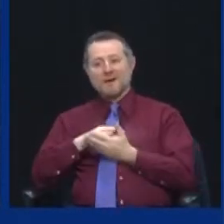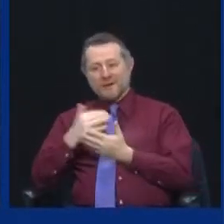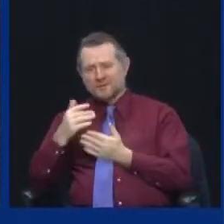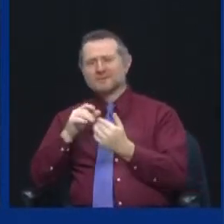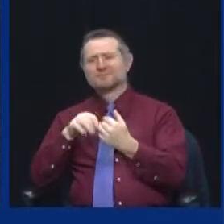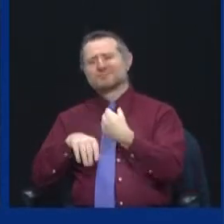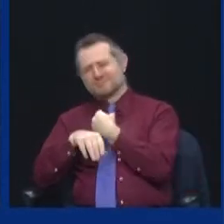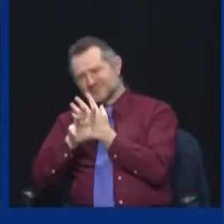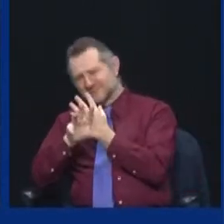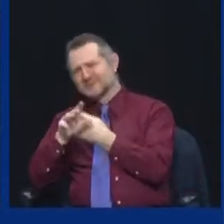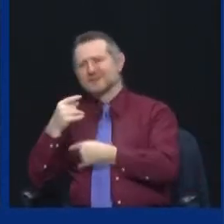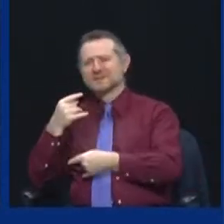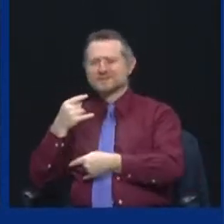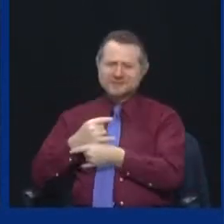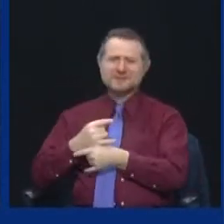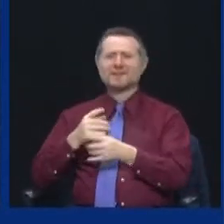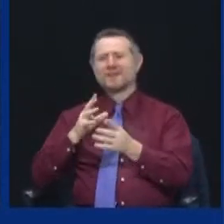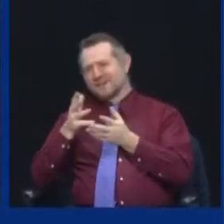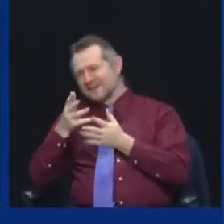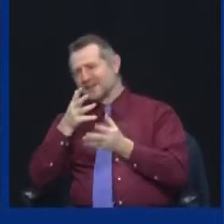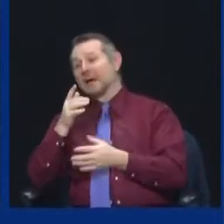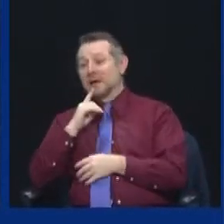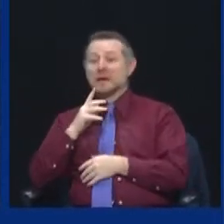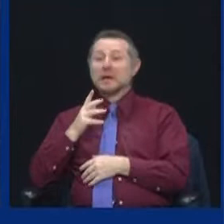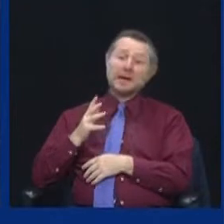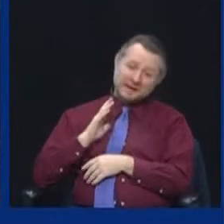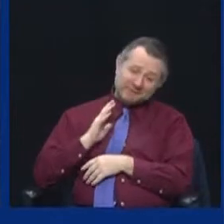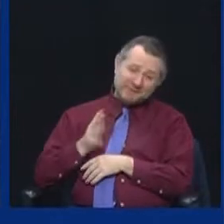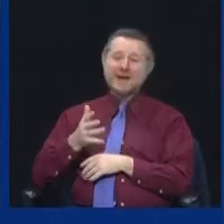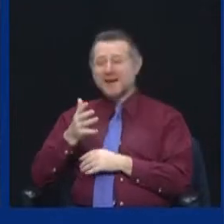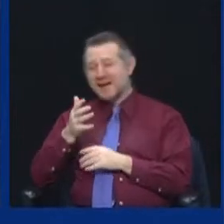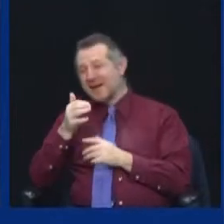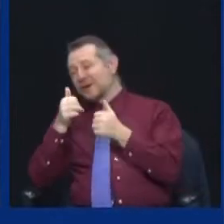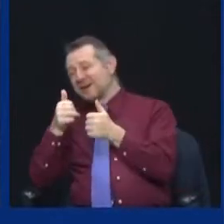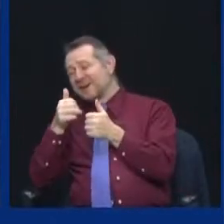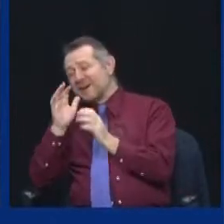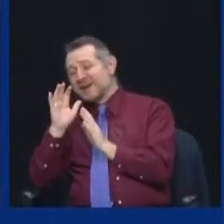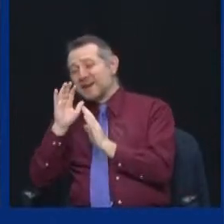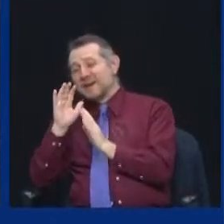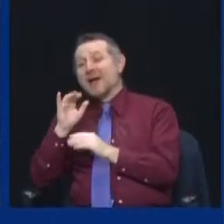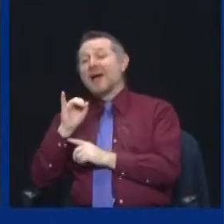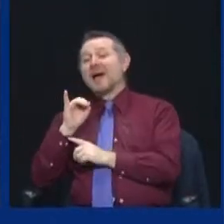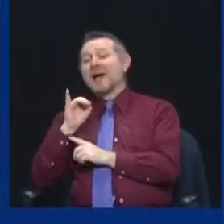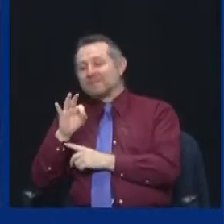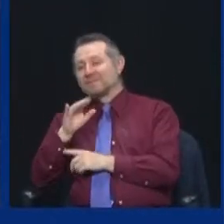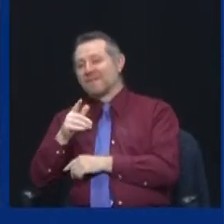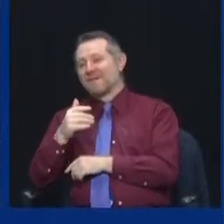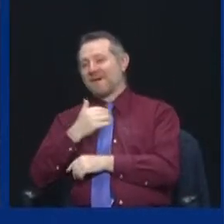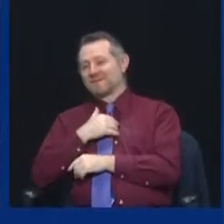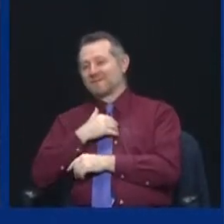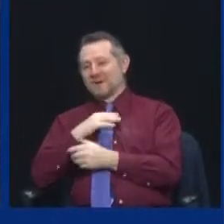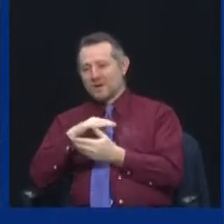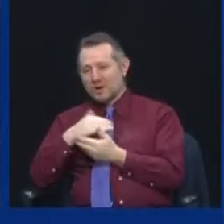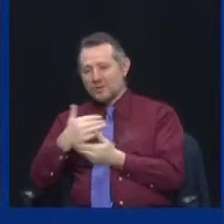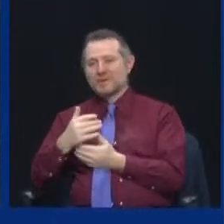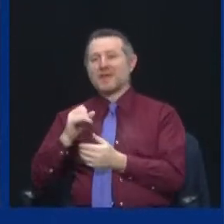learning, yeah, remote learning is great if you have a computer and if you have broadband and if you had someone who could help